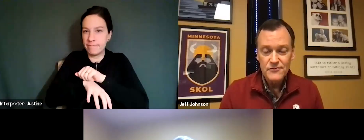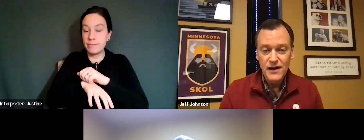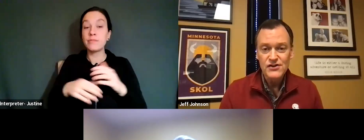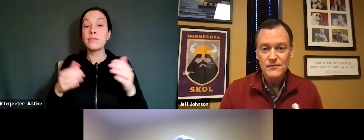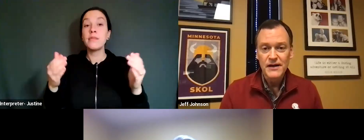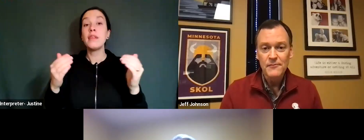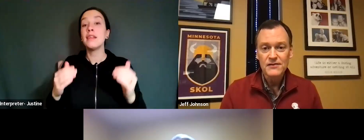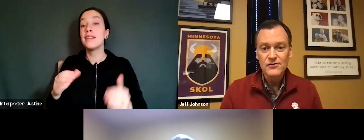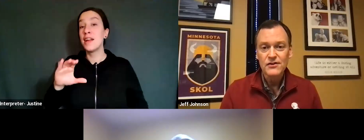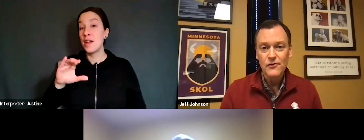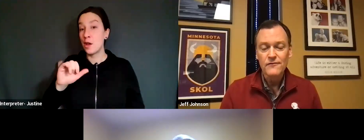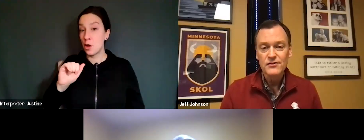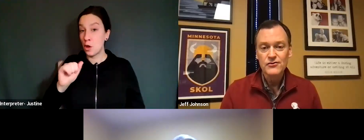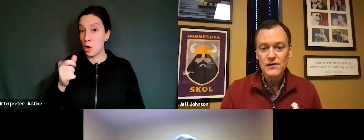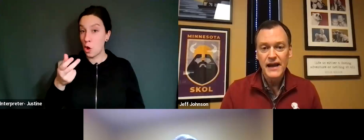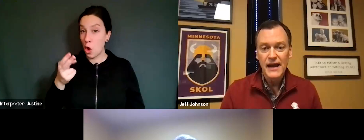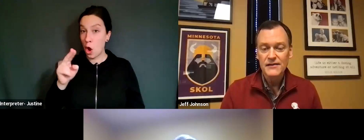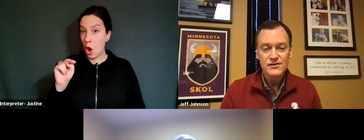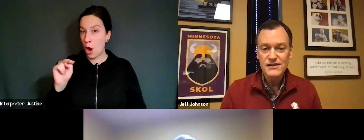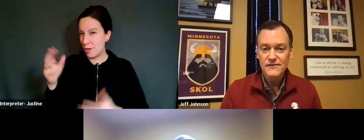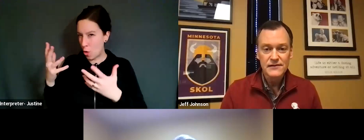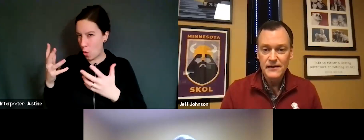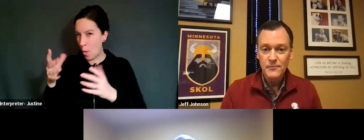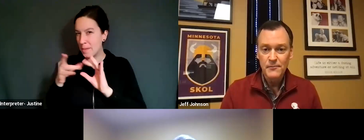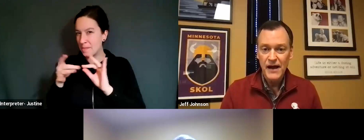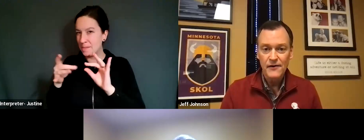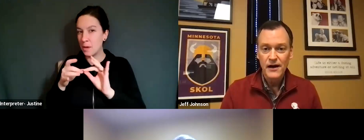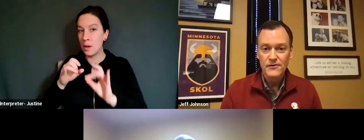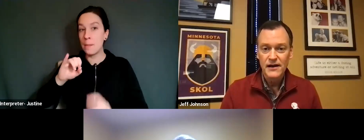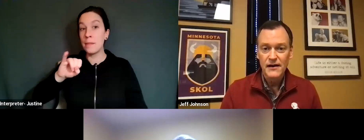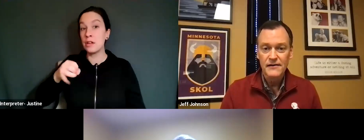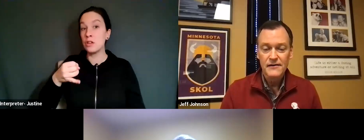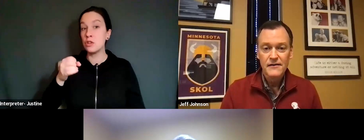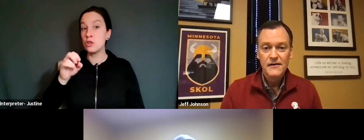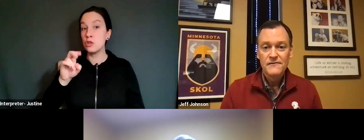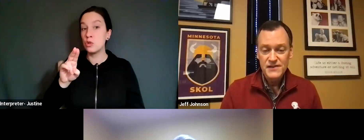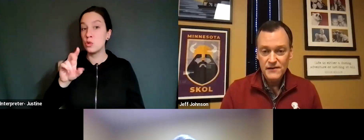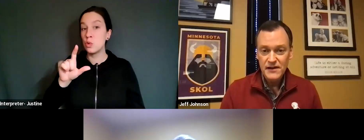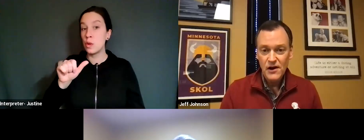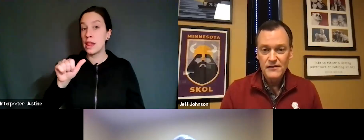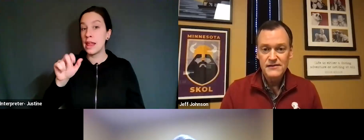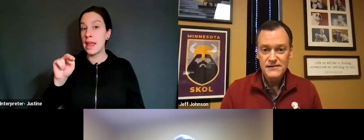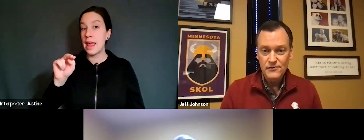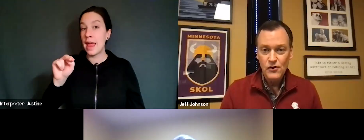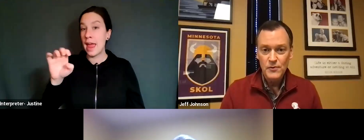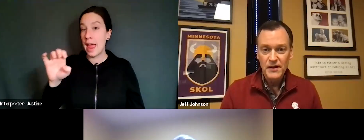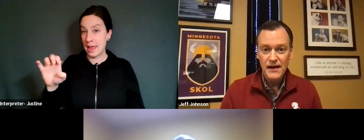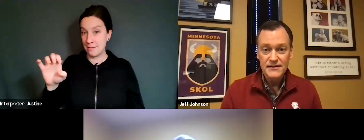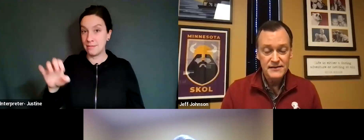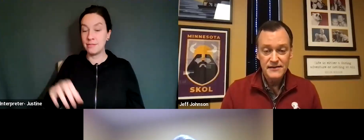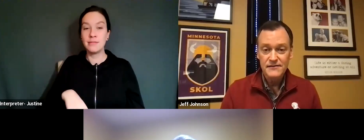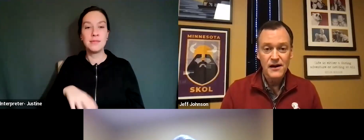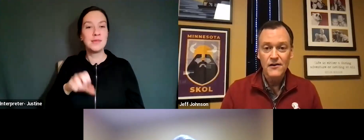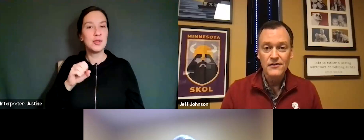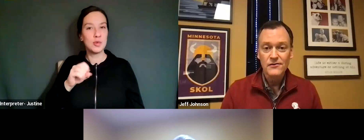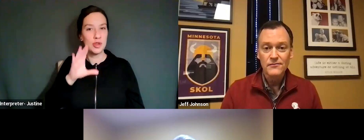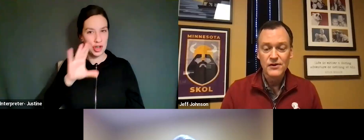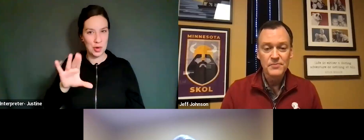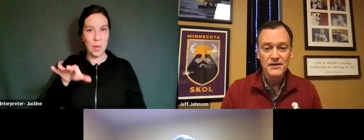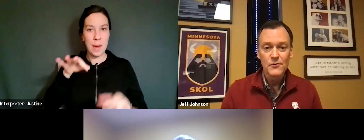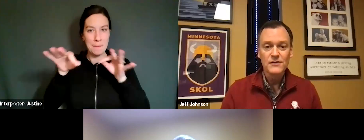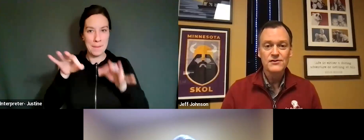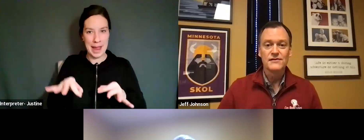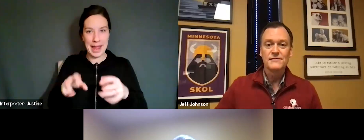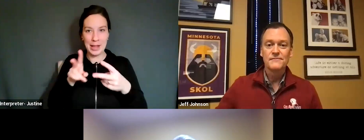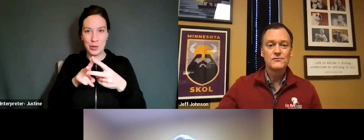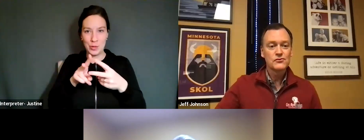made the introduction, but I'm going to turn it over to Julianne to just give you a little bit of background on facility dogs and skilled home companions, and then Karin will jump